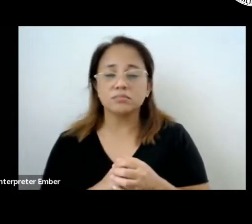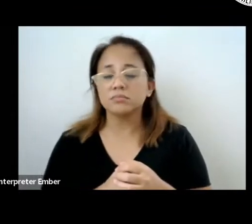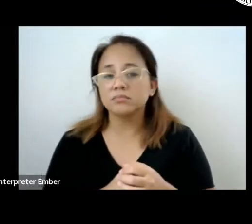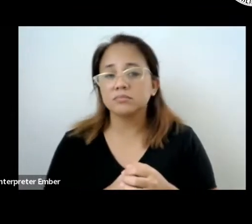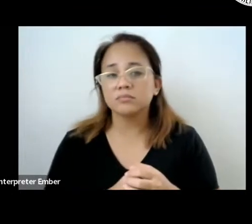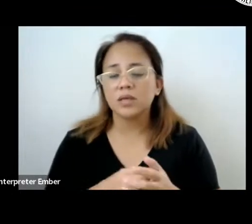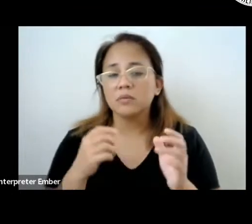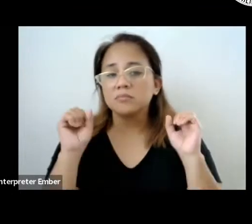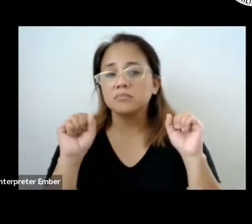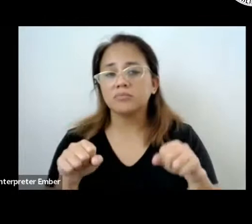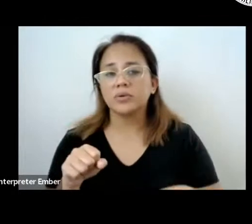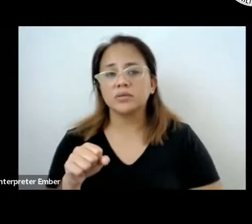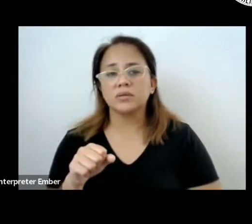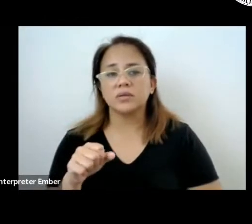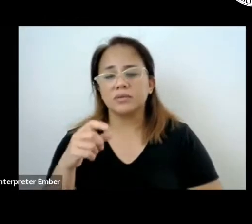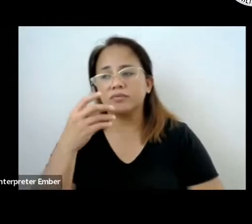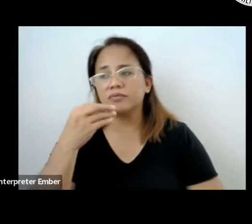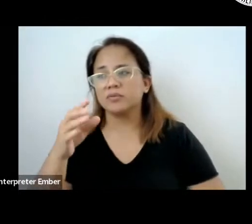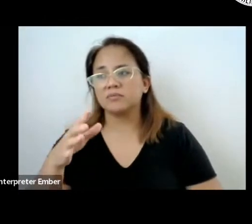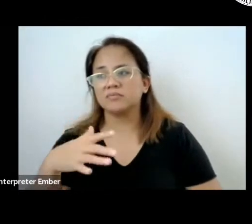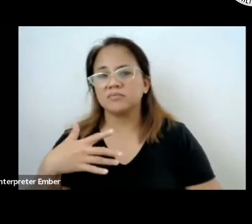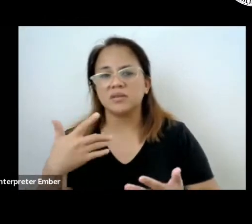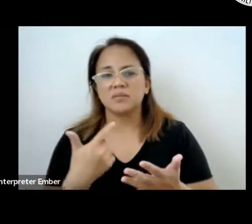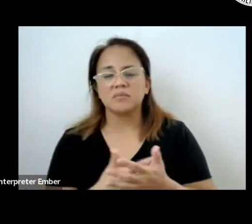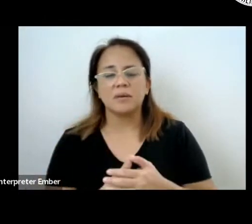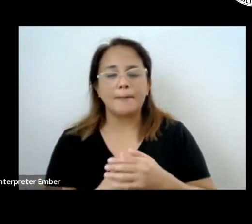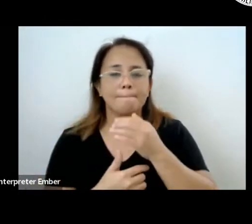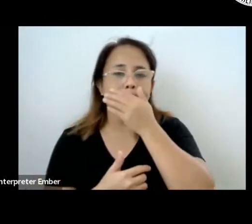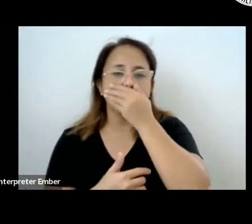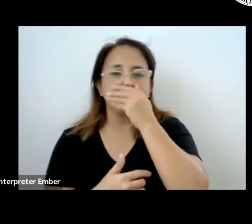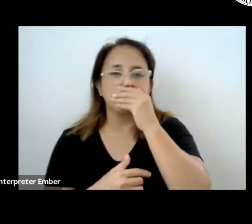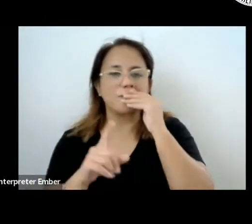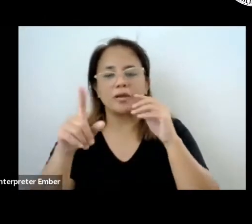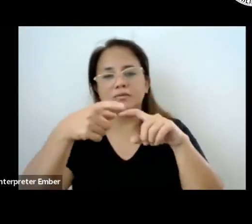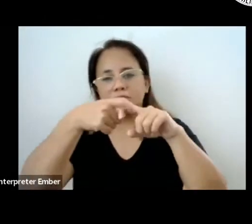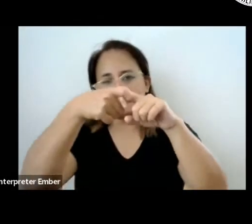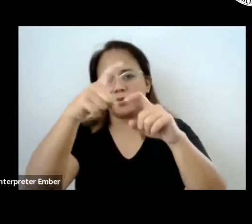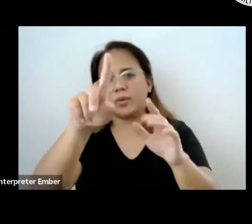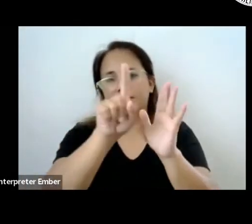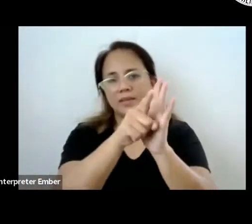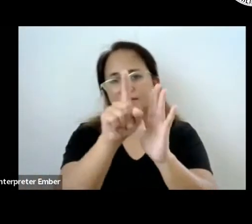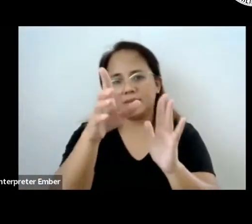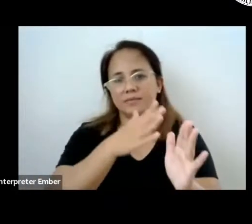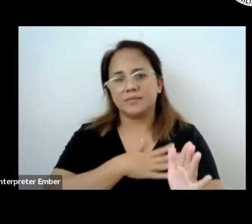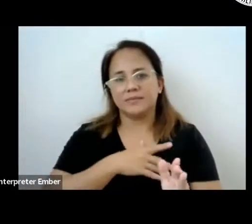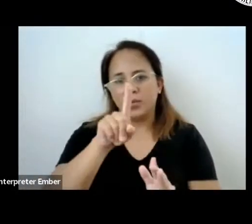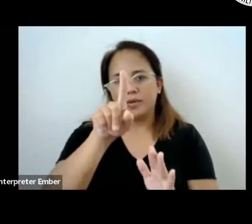Pwede natin inform, but baka mas mahaba lang. But if you, 1 minute suspension.